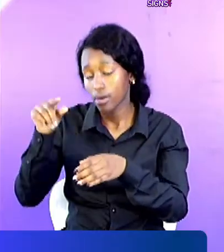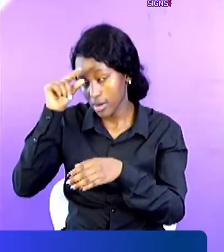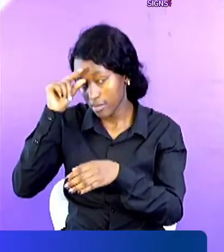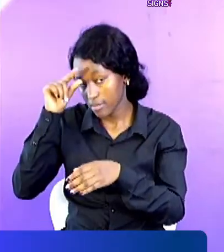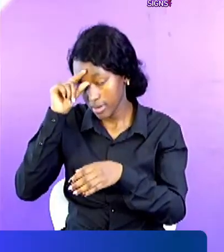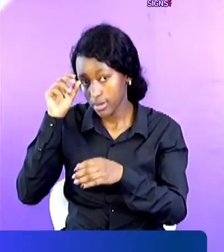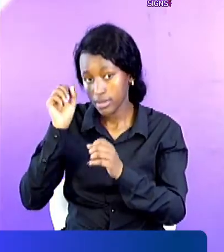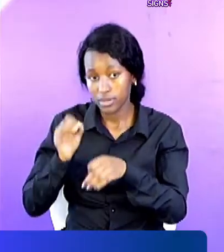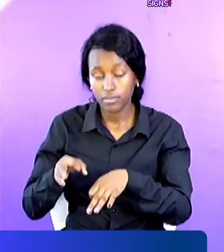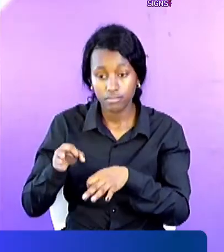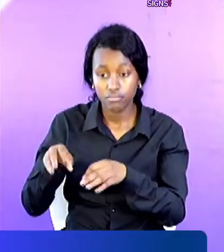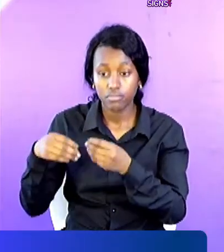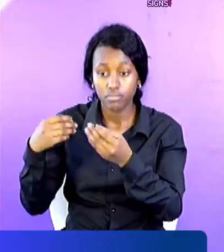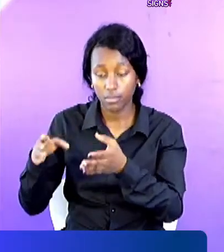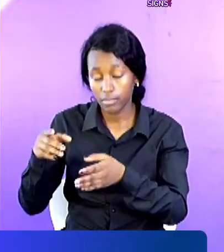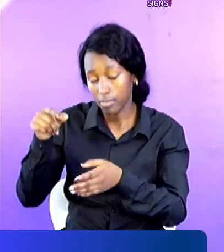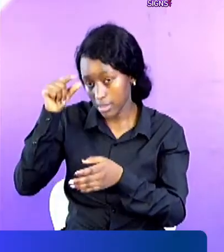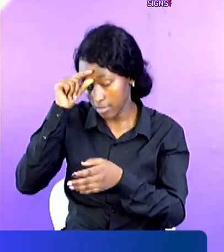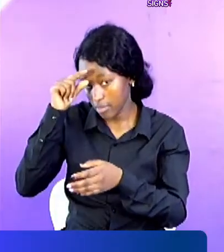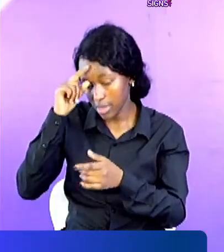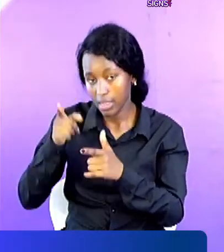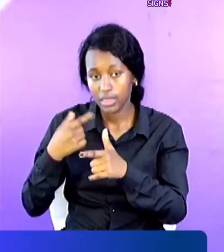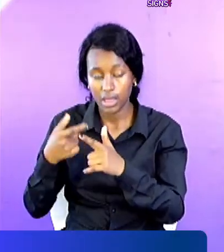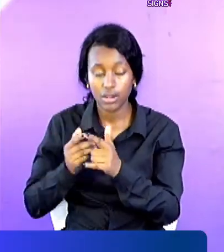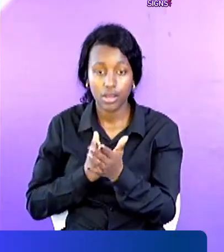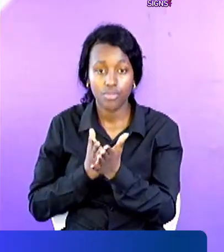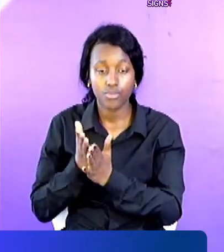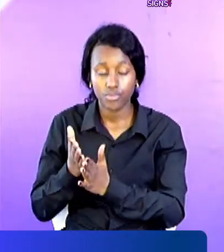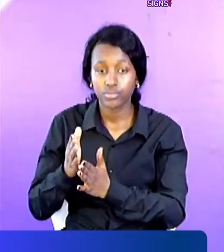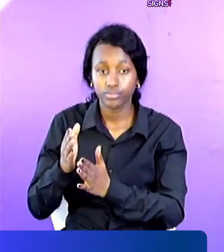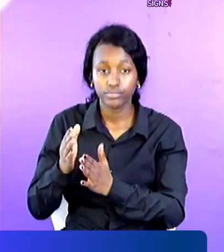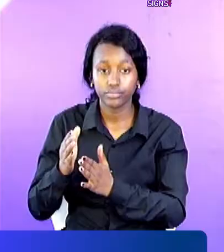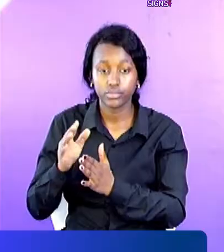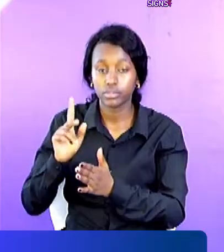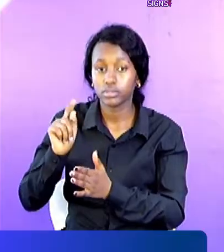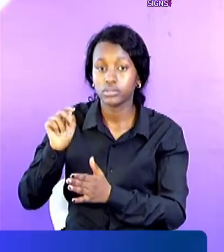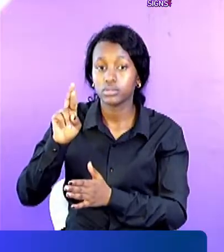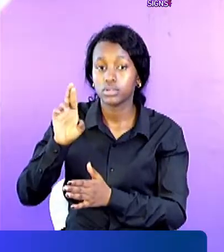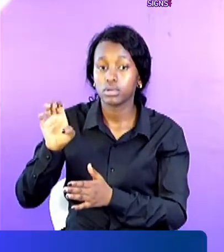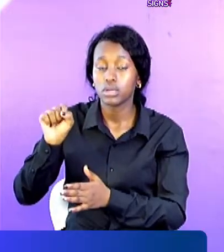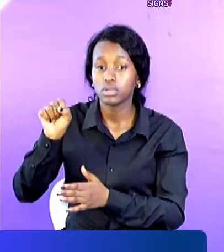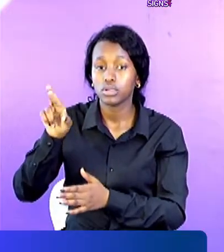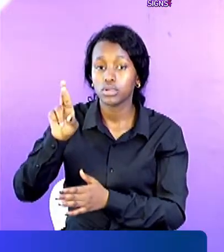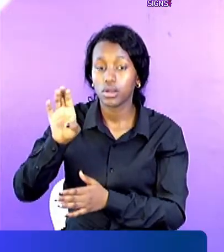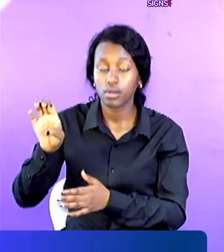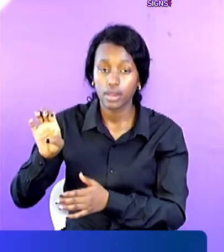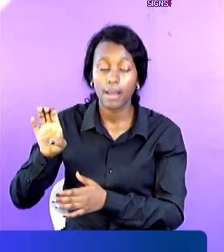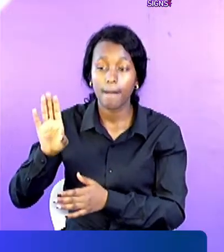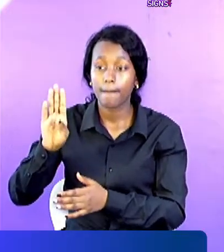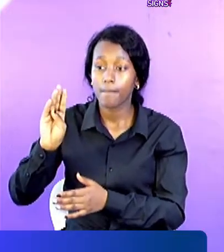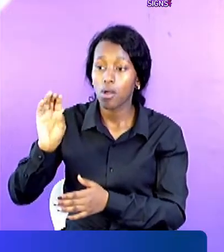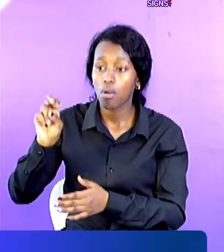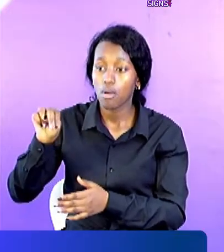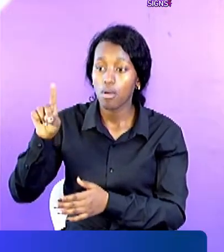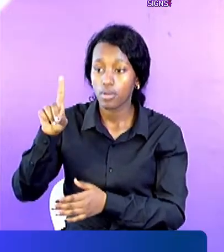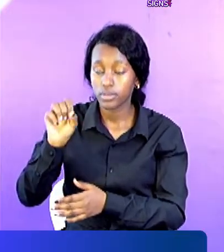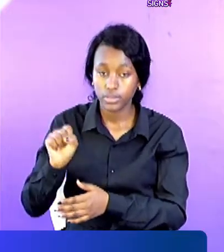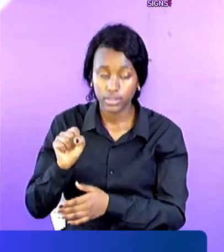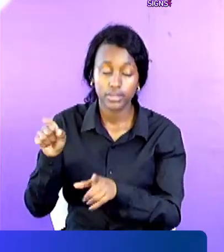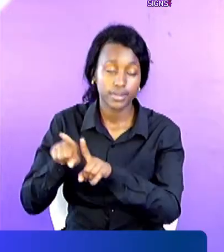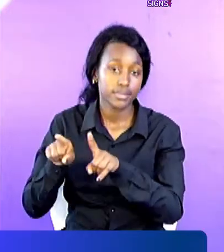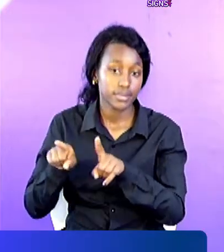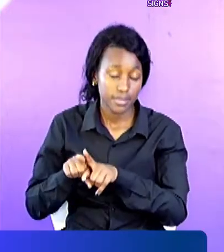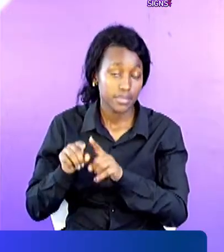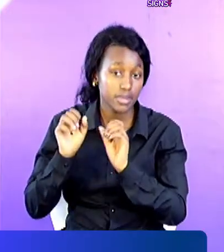borrow through treasury bonds, which are now longer term. Yeah. And generally, when the government issues bonds, they're looking